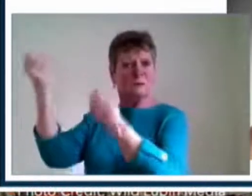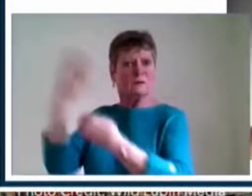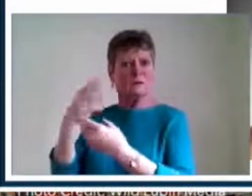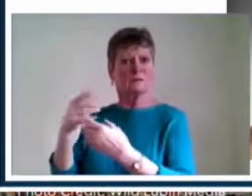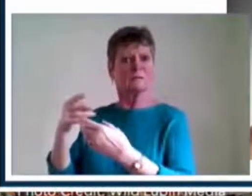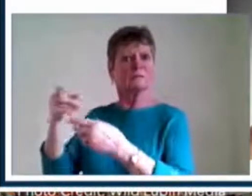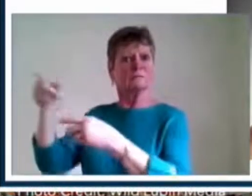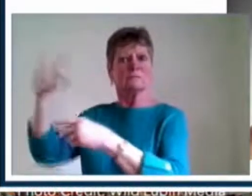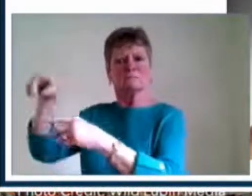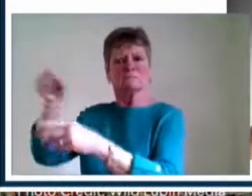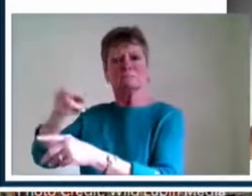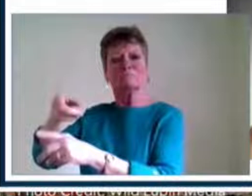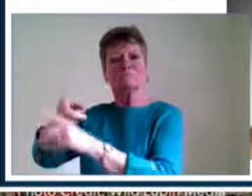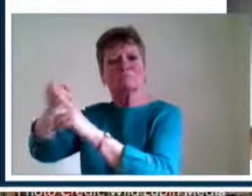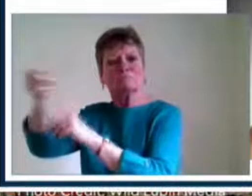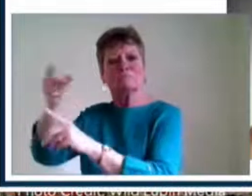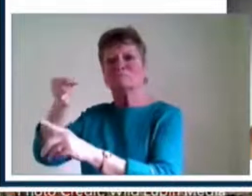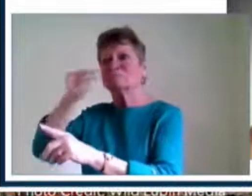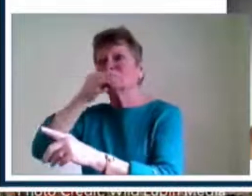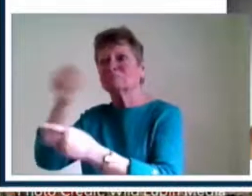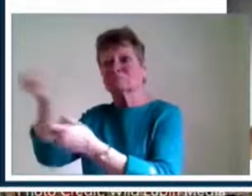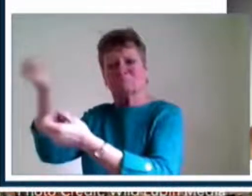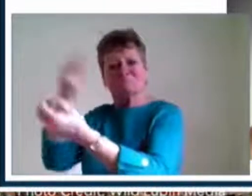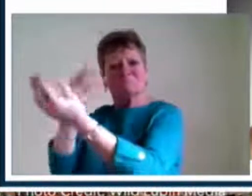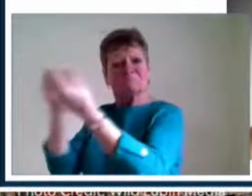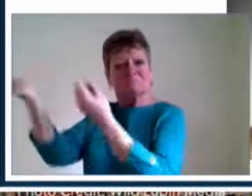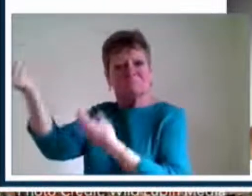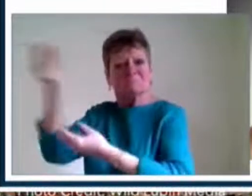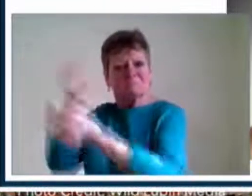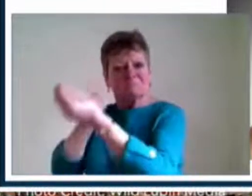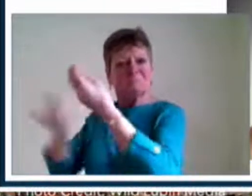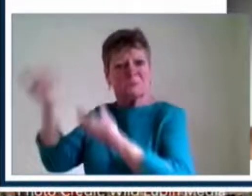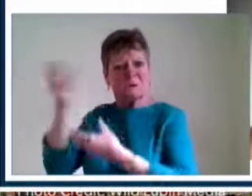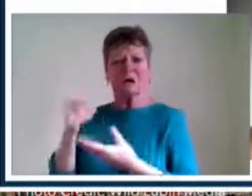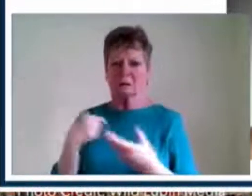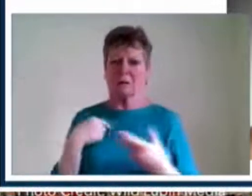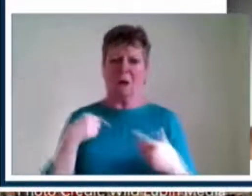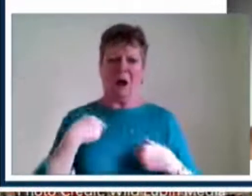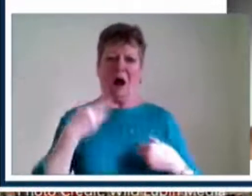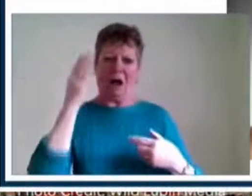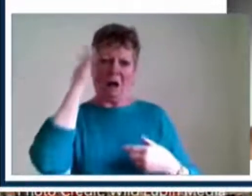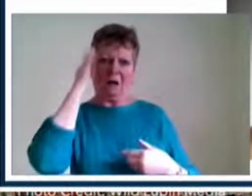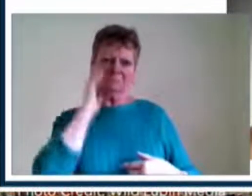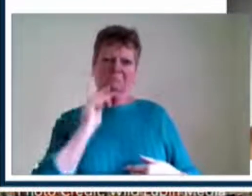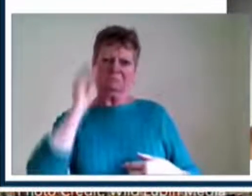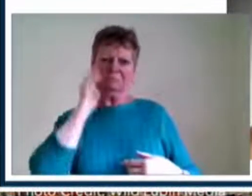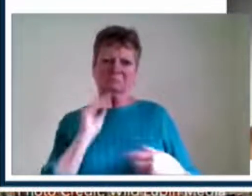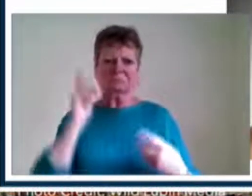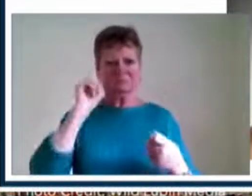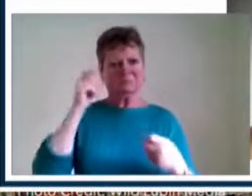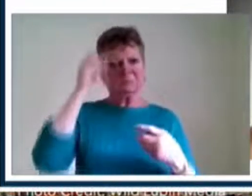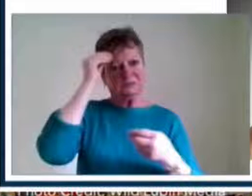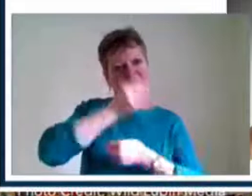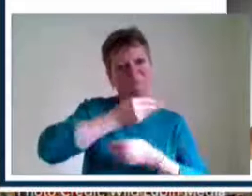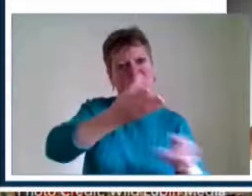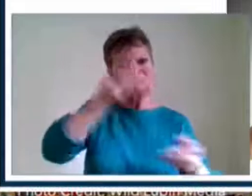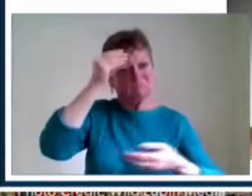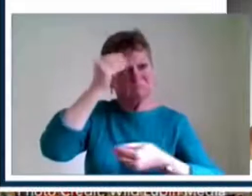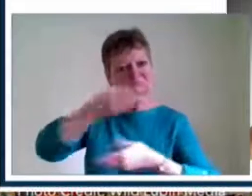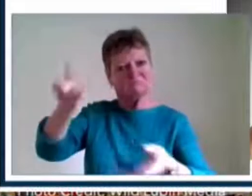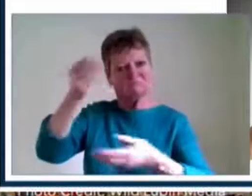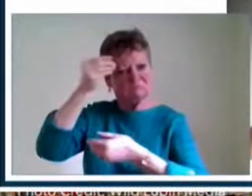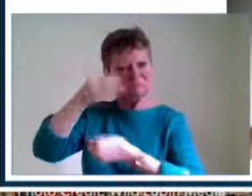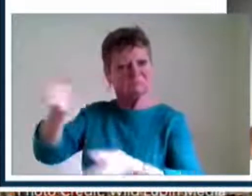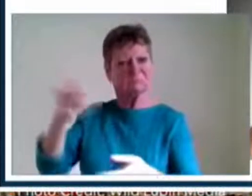colleagues in the department and other parts of the health system before briefings, and there's lots of opportunity through our communications. I see them every